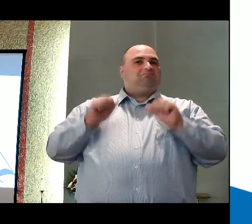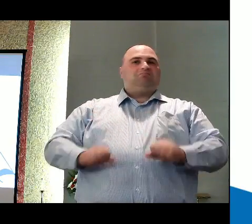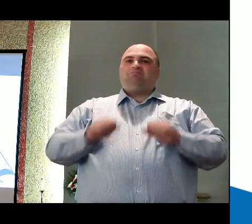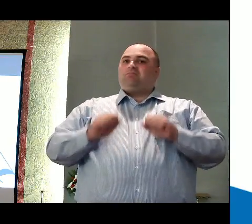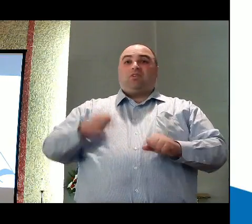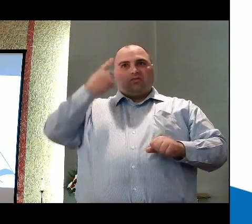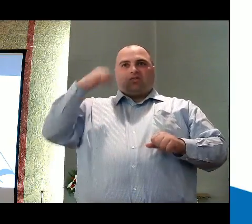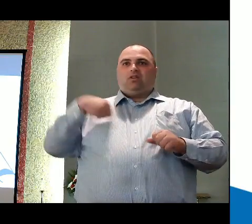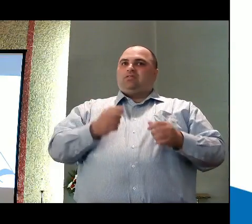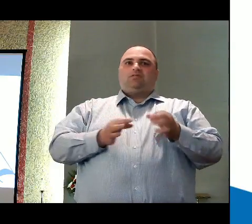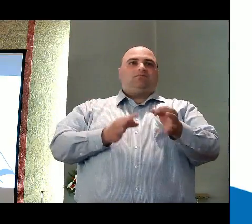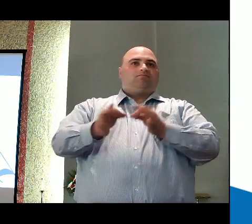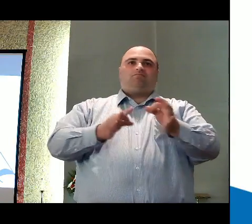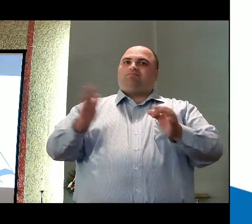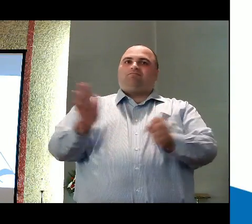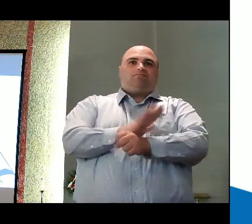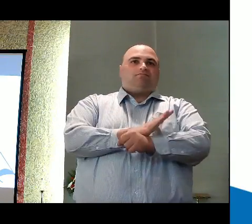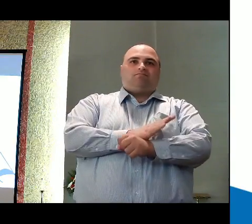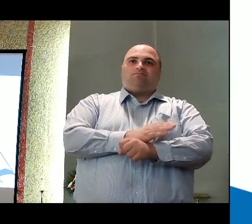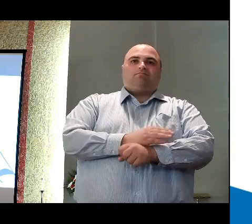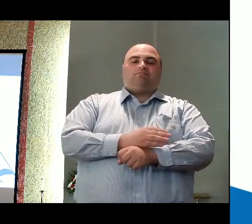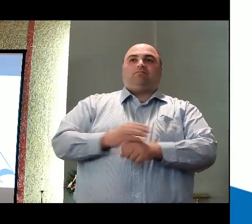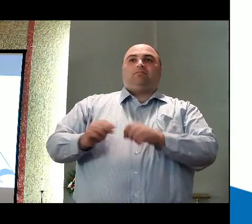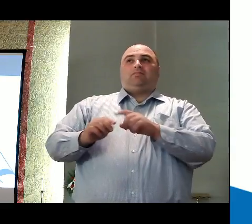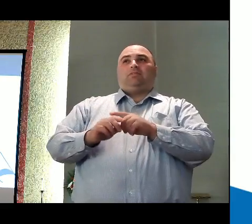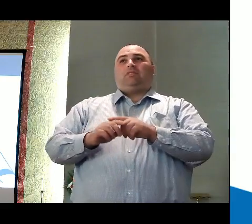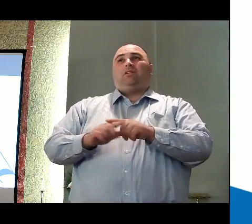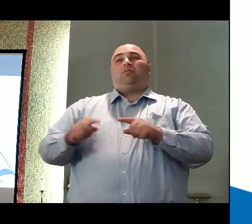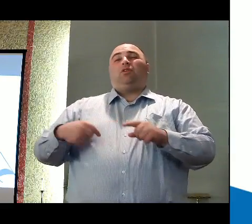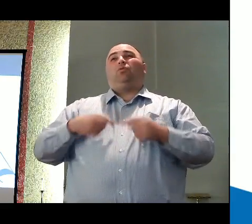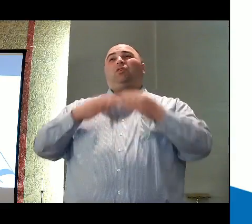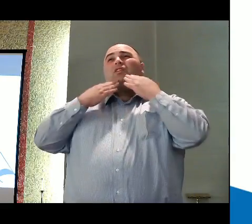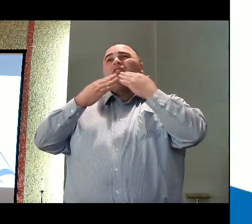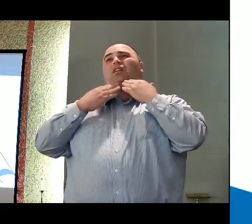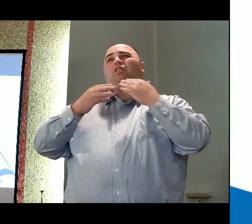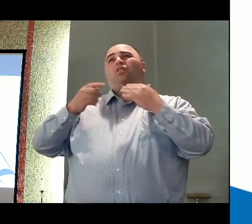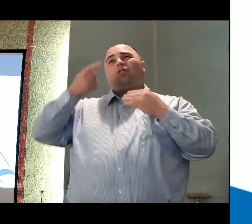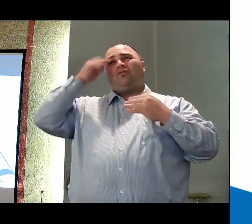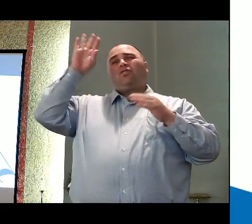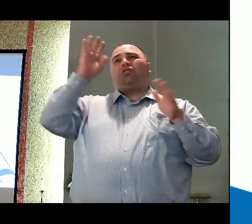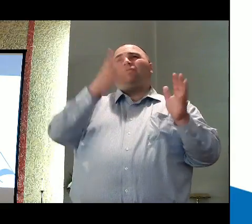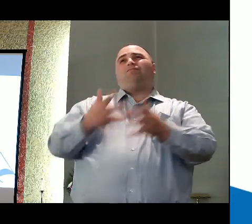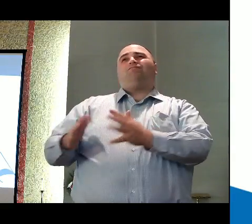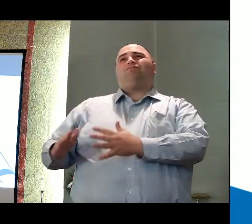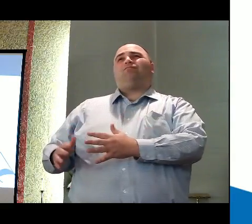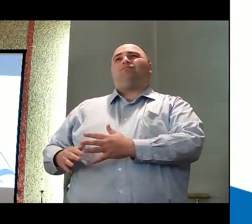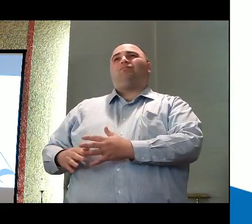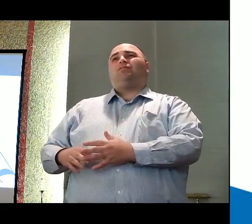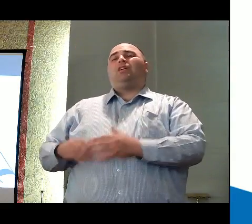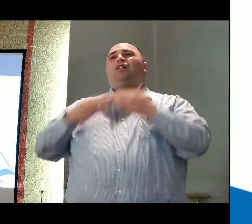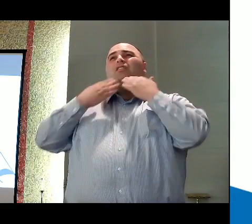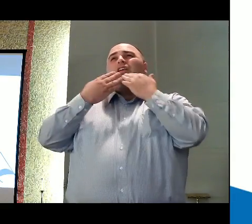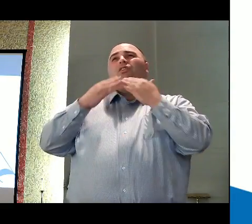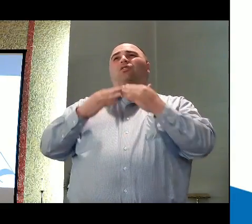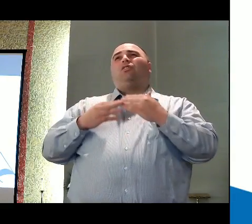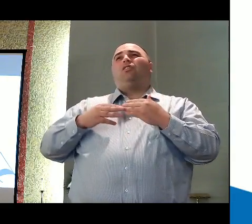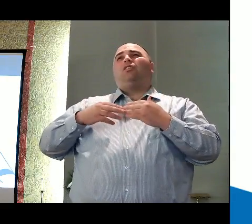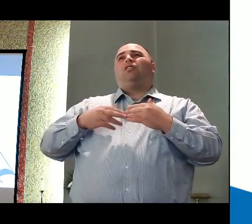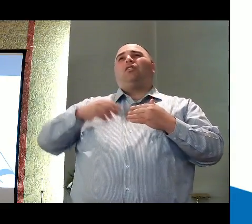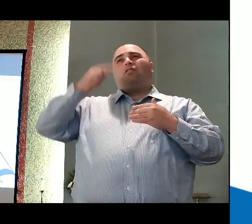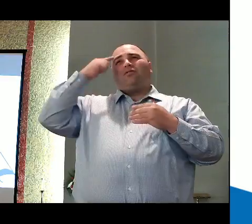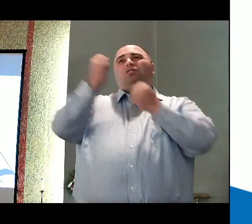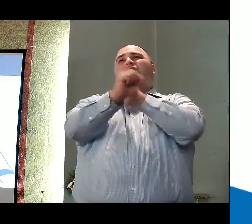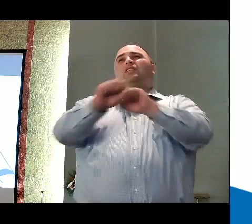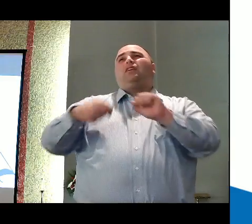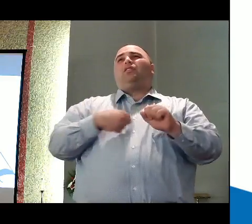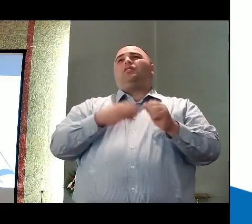right now we're thankful for that plan. Because of that plan, we have hope in you. We have the chance to be saved by your precious blood,